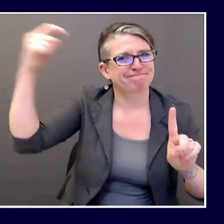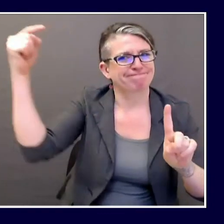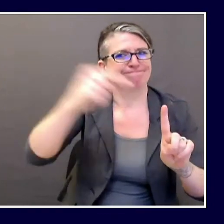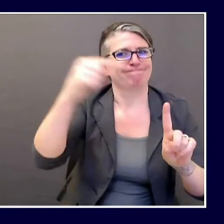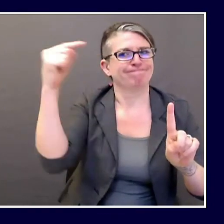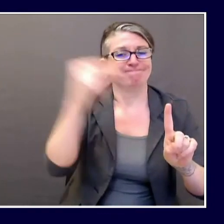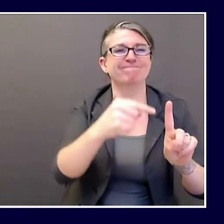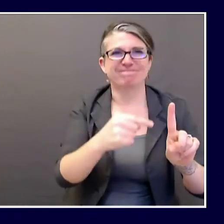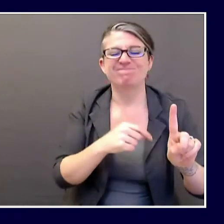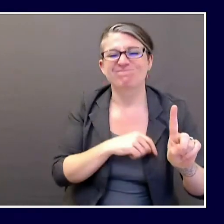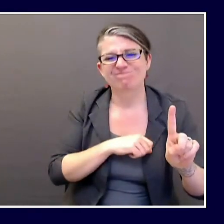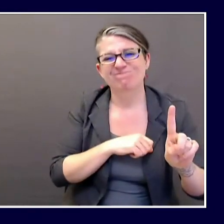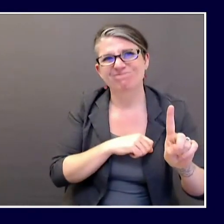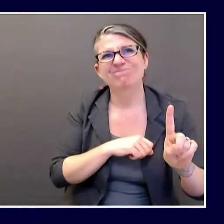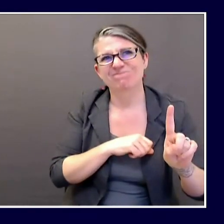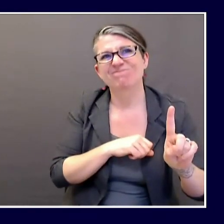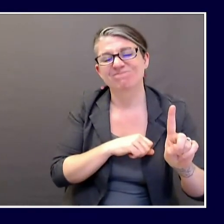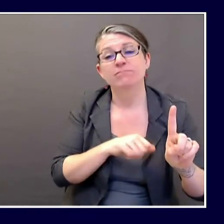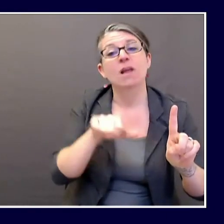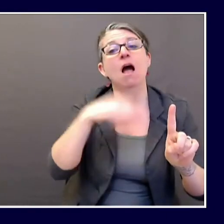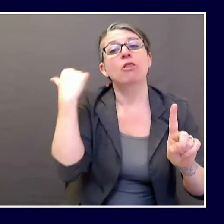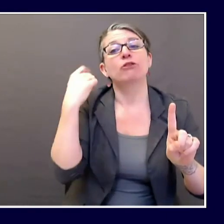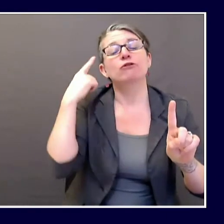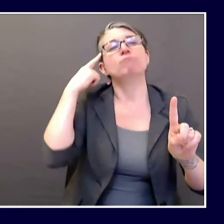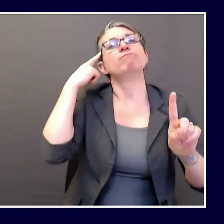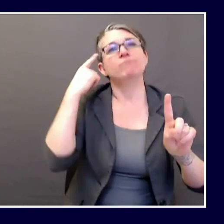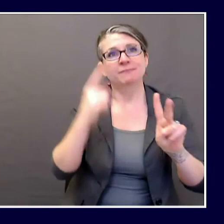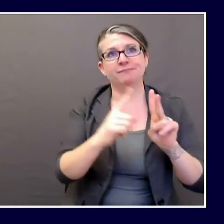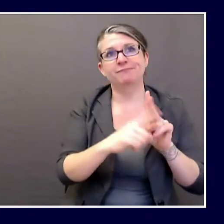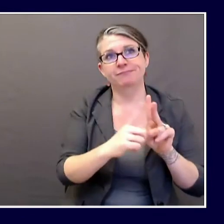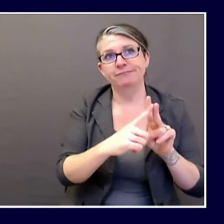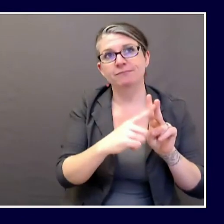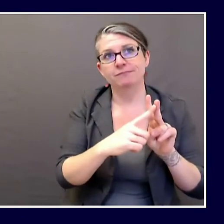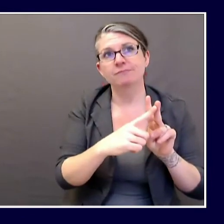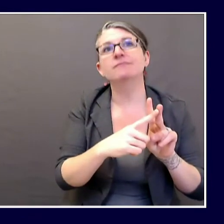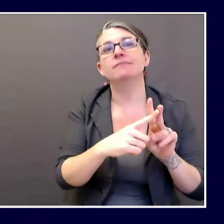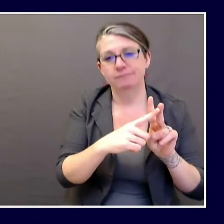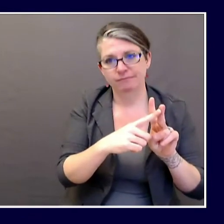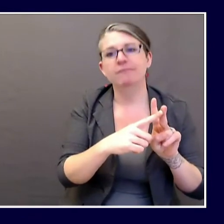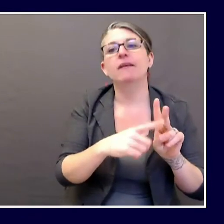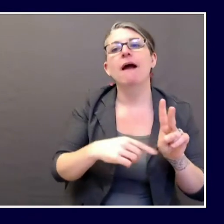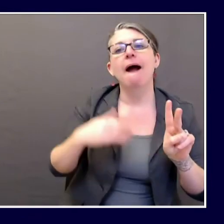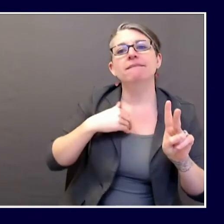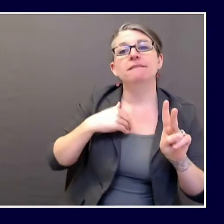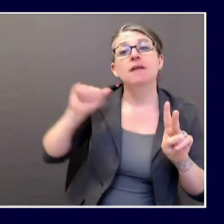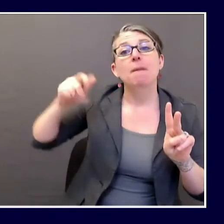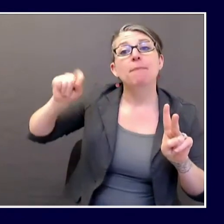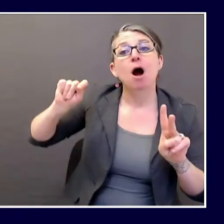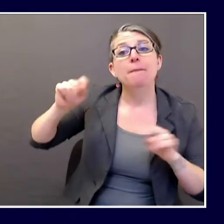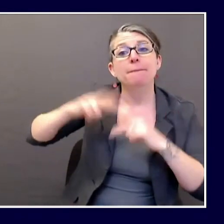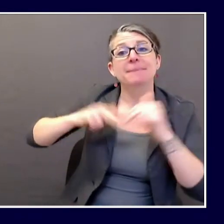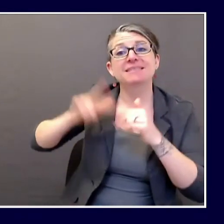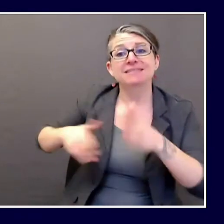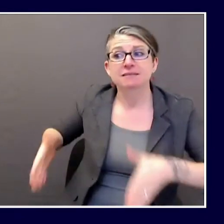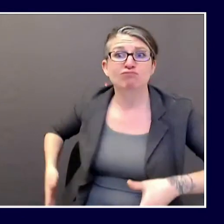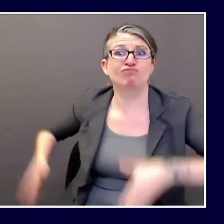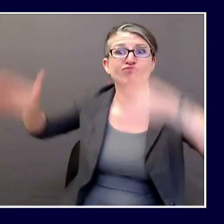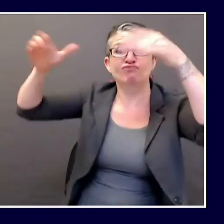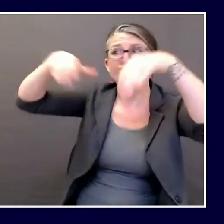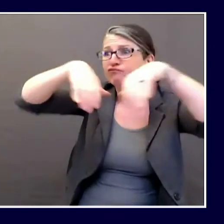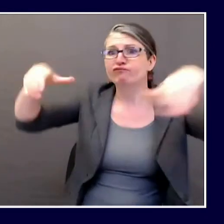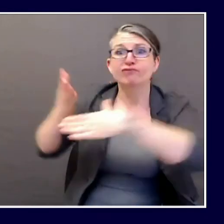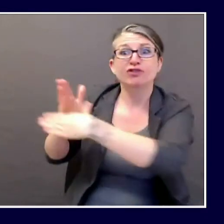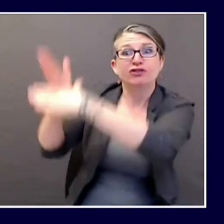for privacy reasons, but this could be a situation where folks are congregating by nature of where they